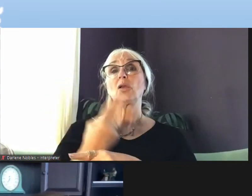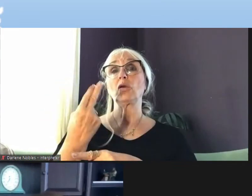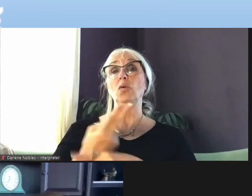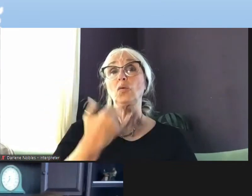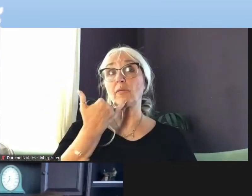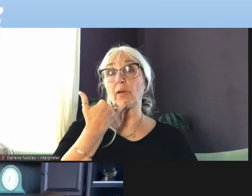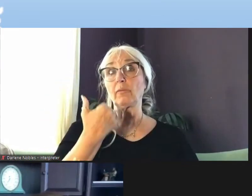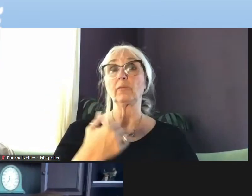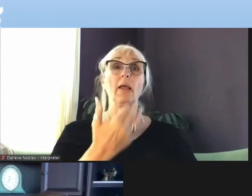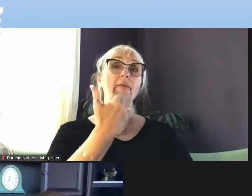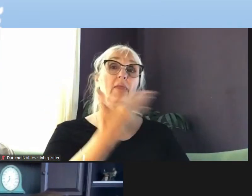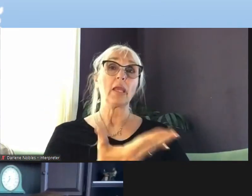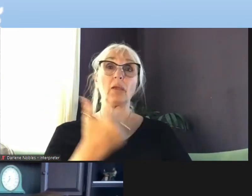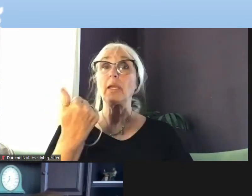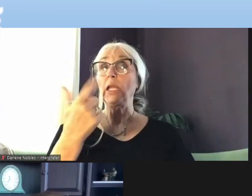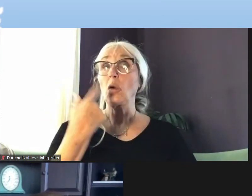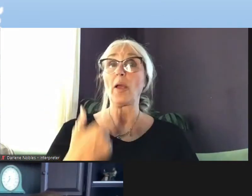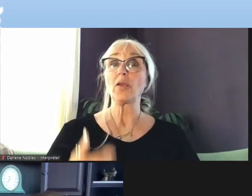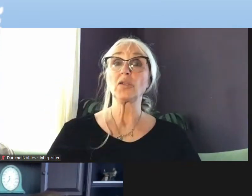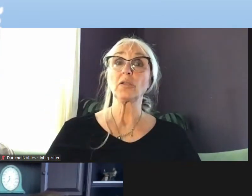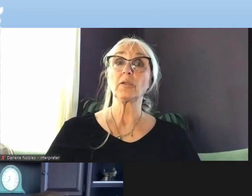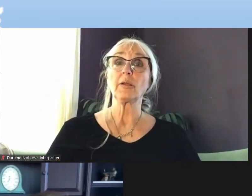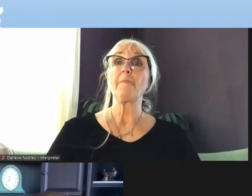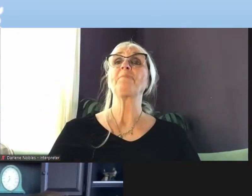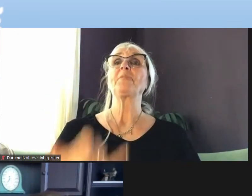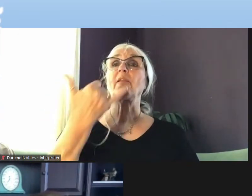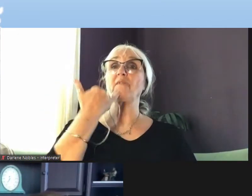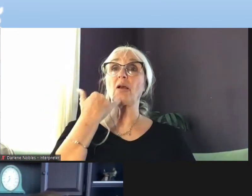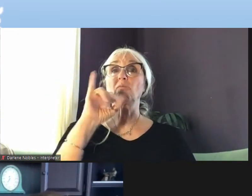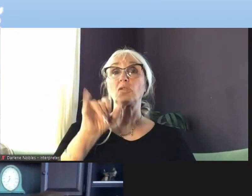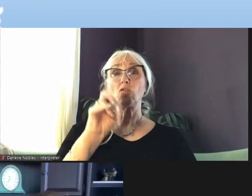Any questions? We're gonna put these phones in a jury room?